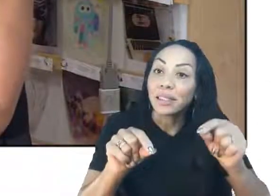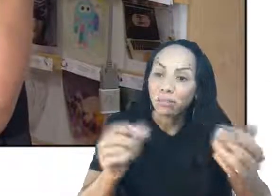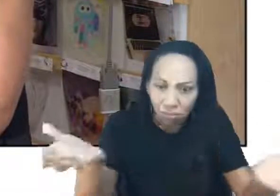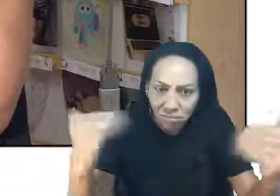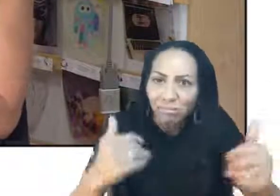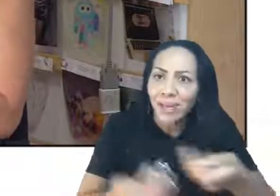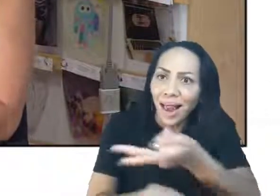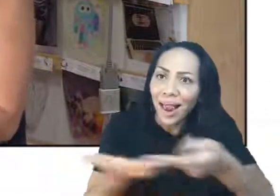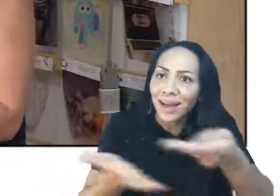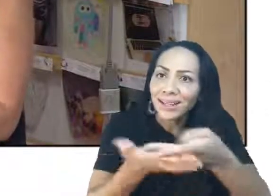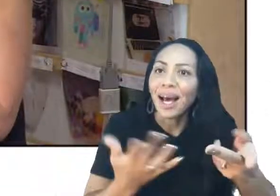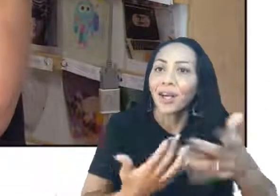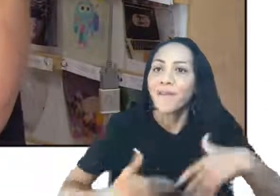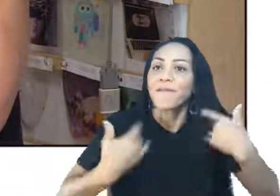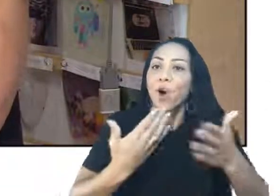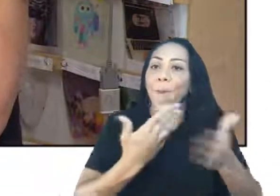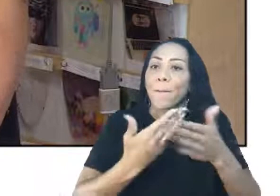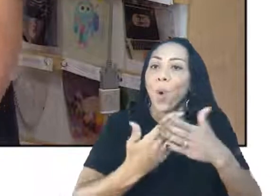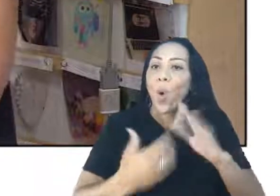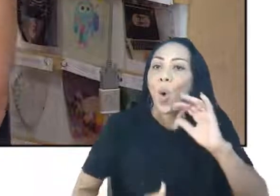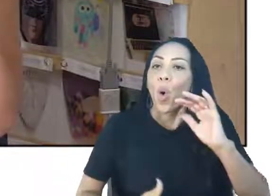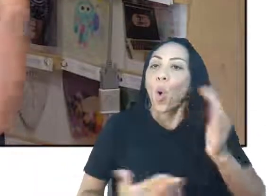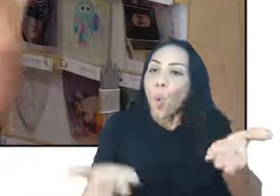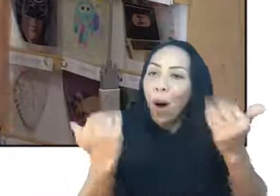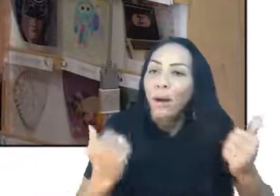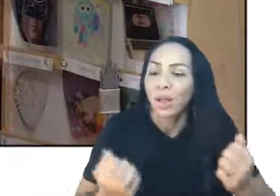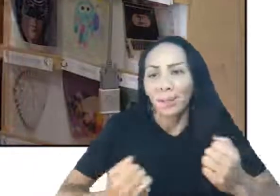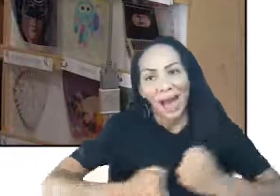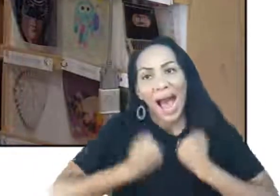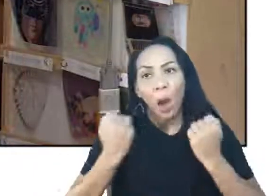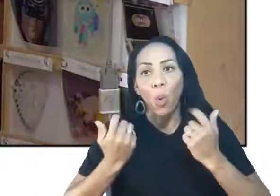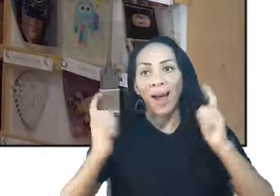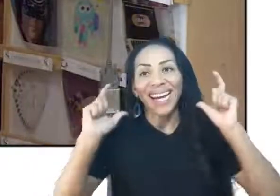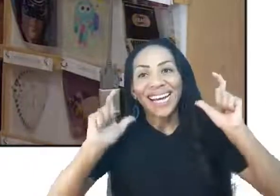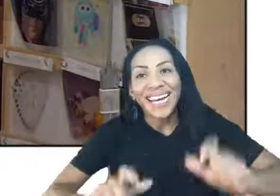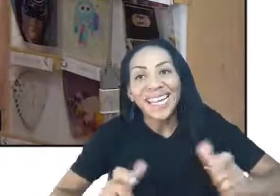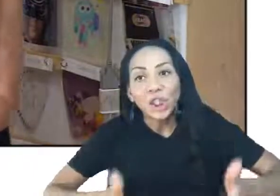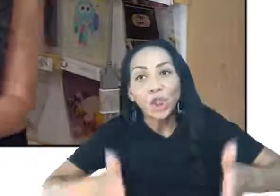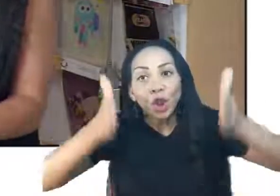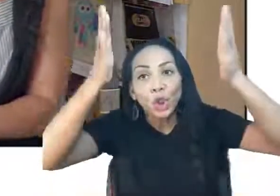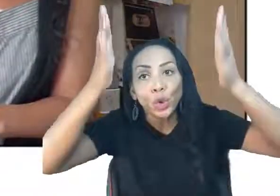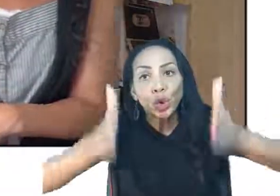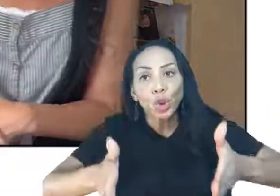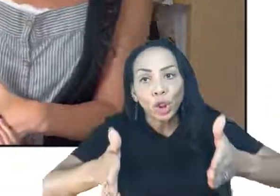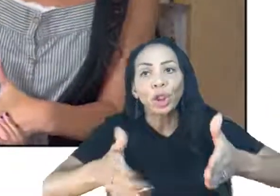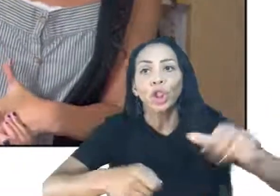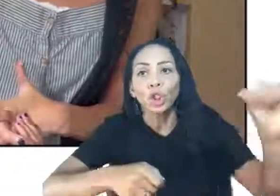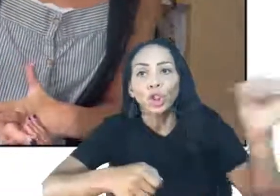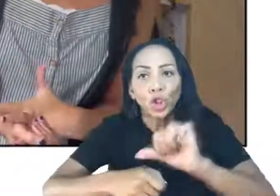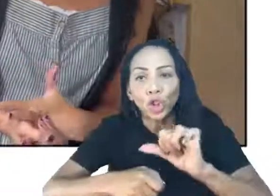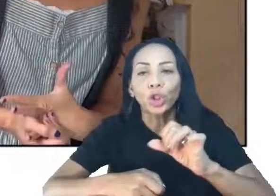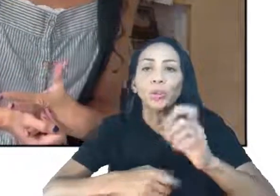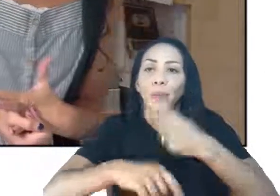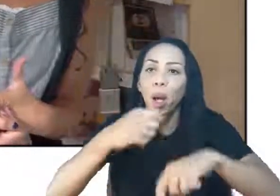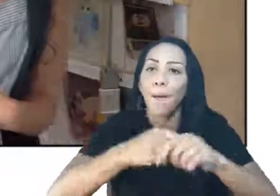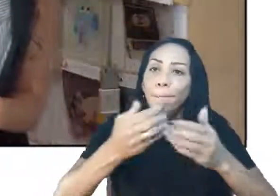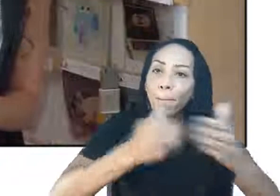I feel like that's what art institutions should all be about welcomes and belongings.